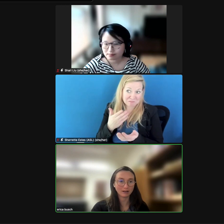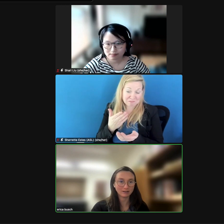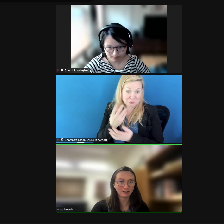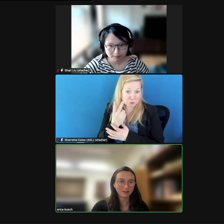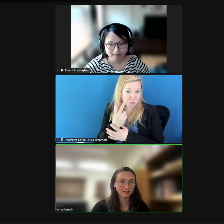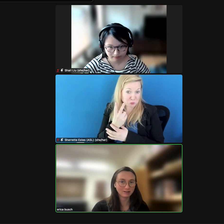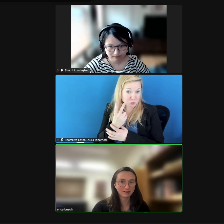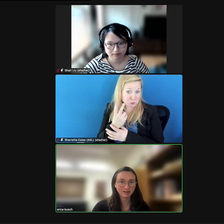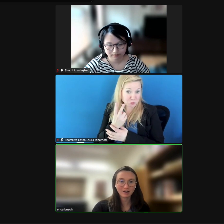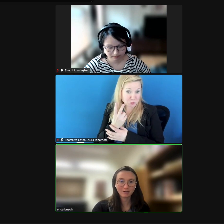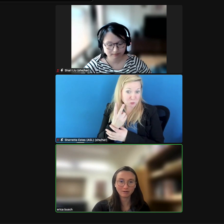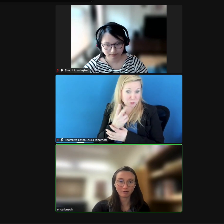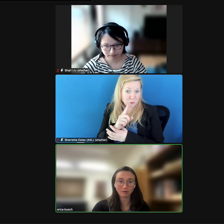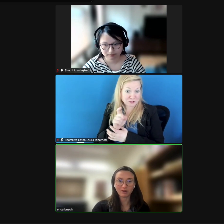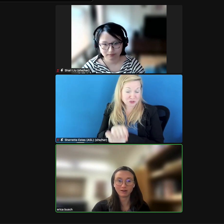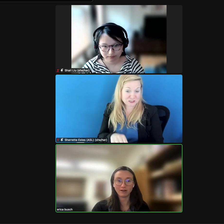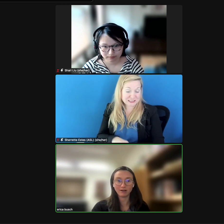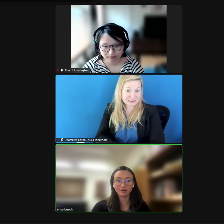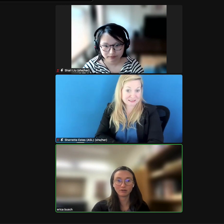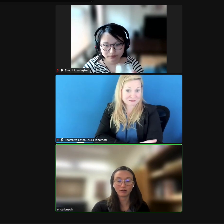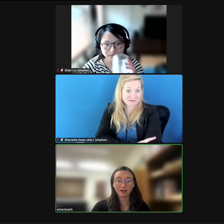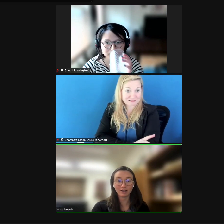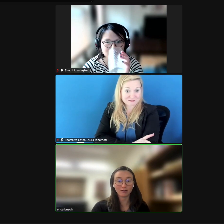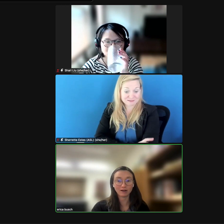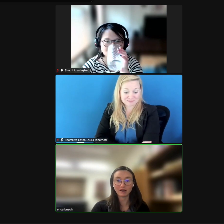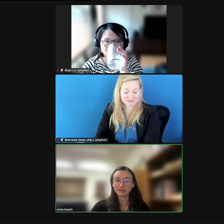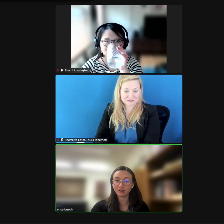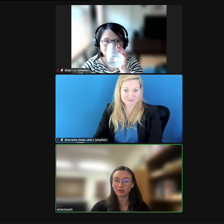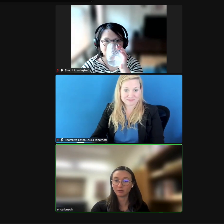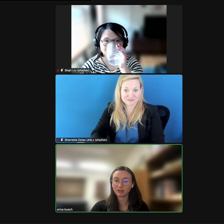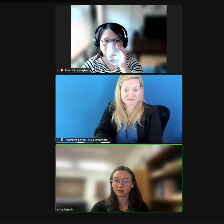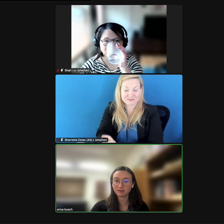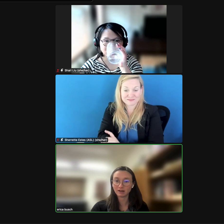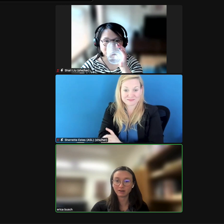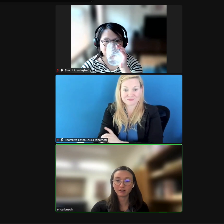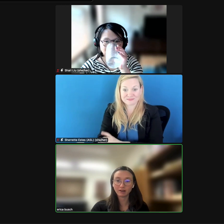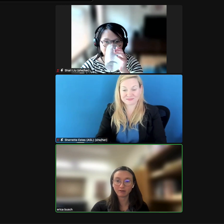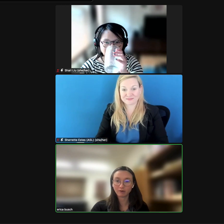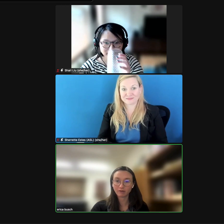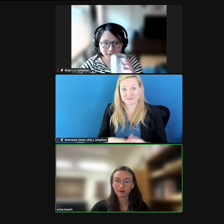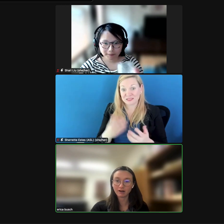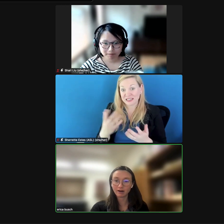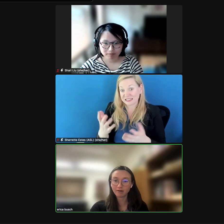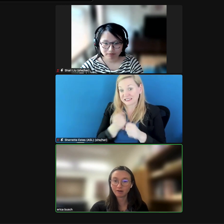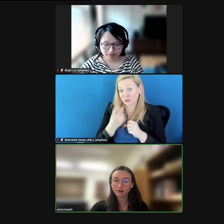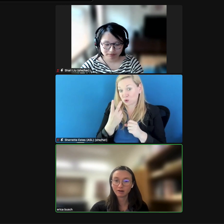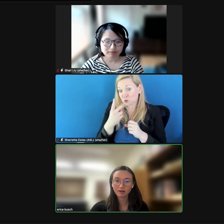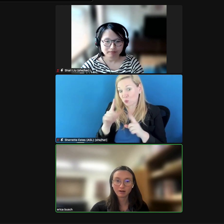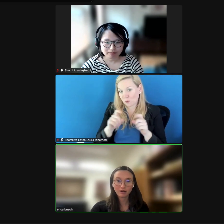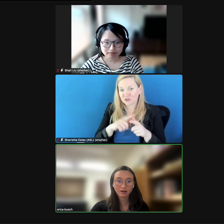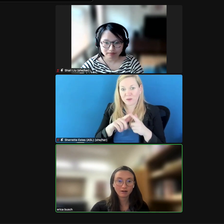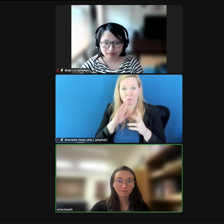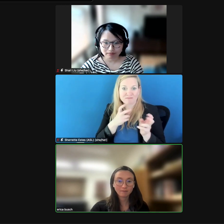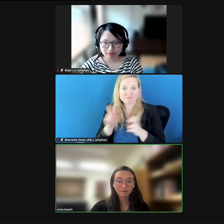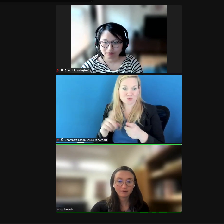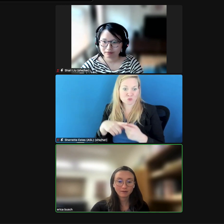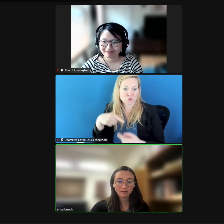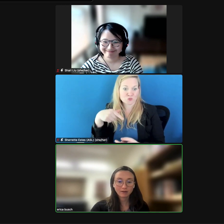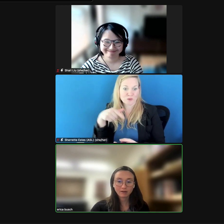2 questions before the trainee Q&A session, which I'm sending the link for right now.